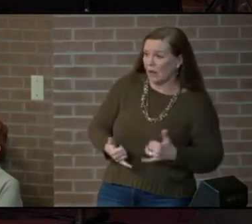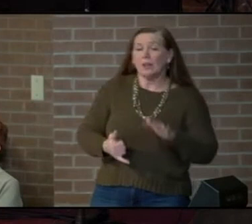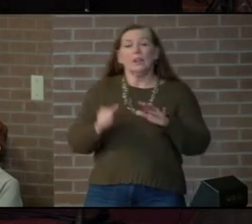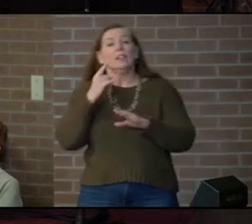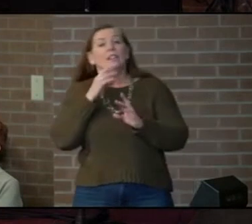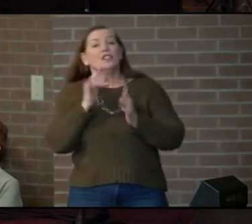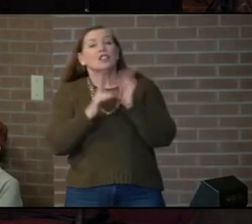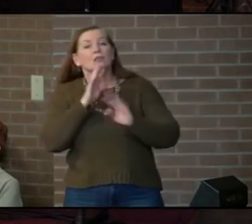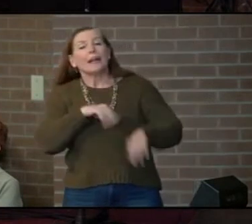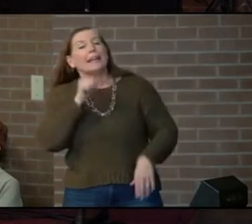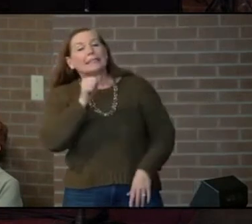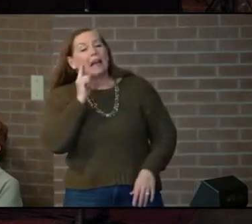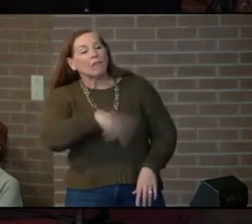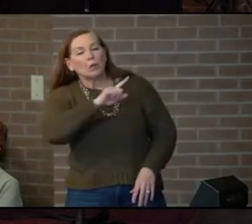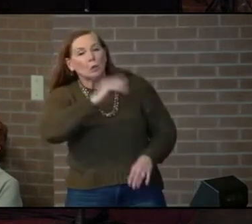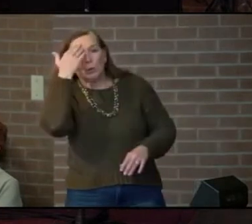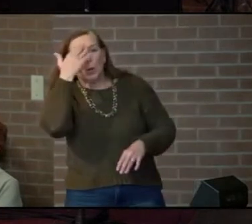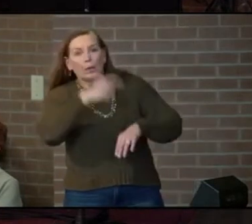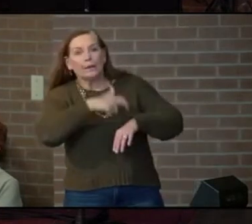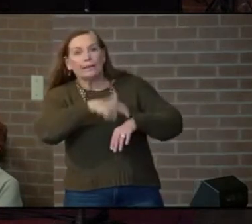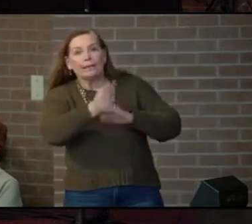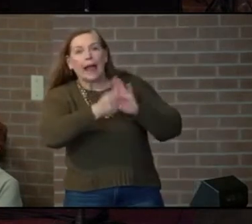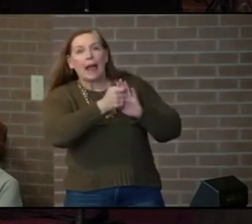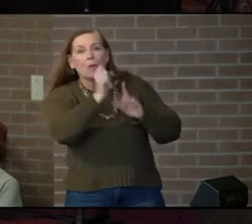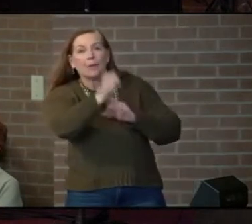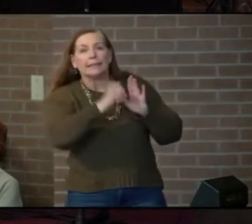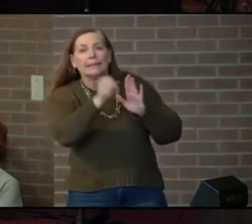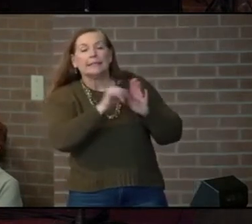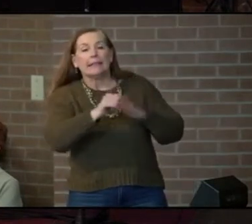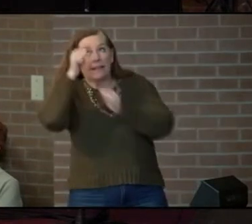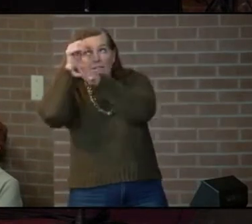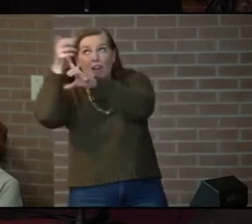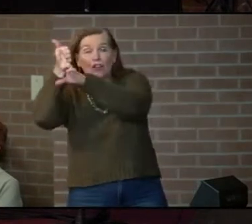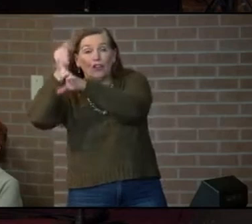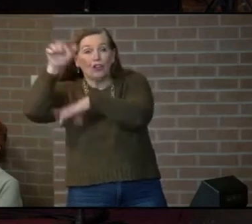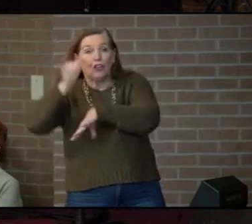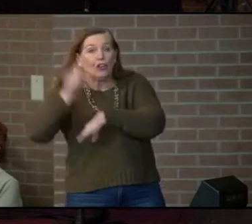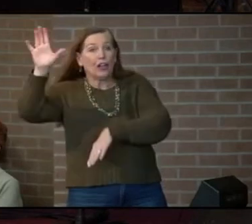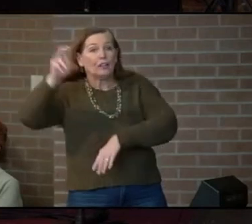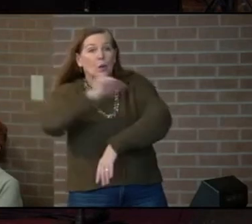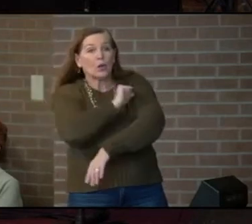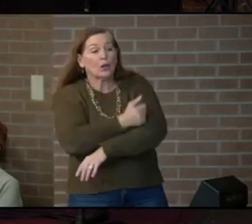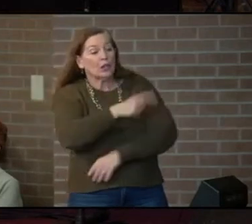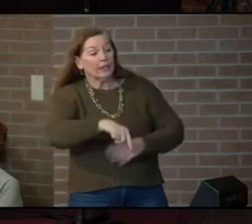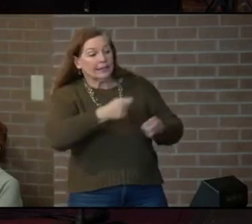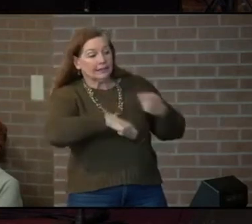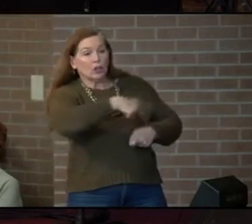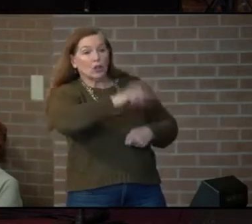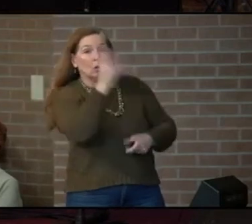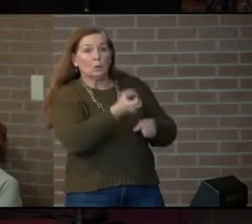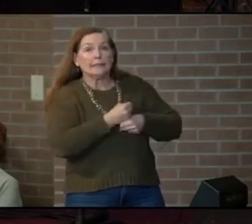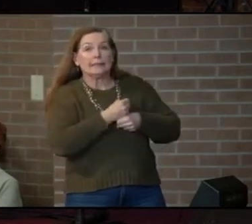for you to know the times or seasons that the Father has set by his own authority. Rather, you will receive power when the